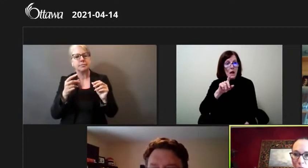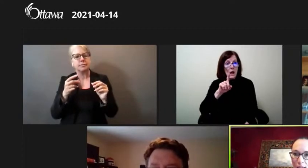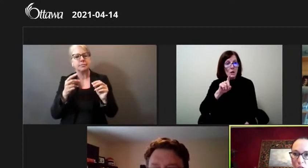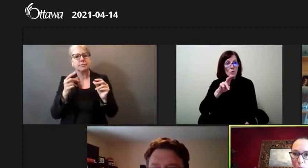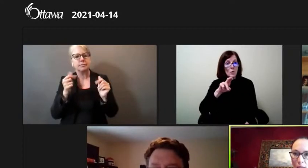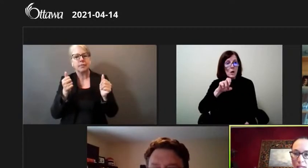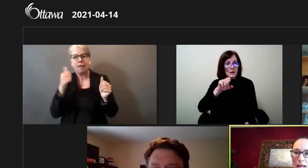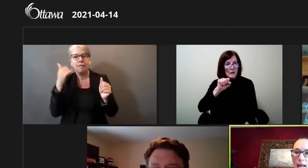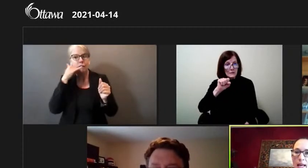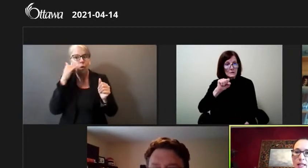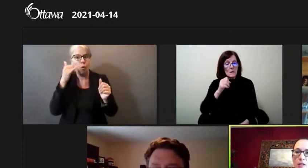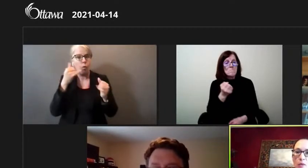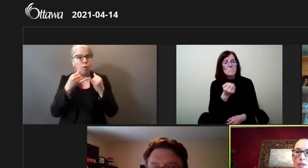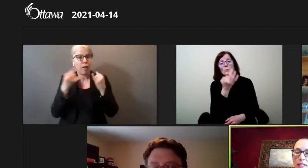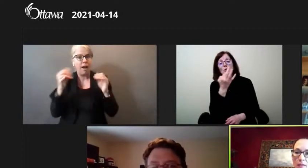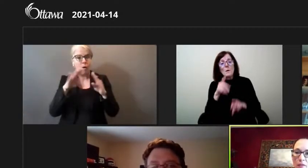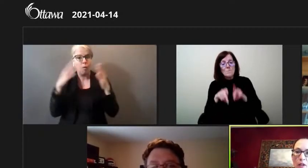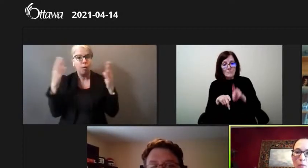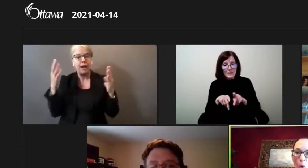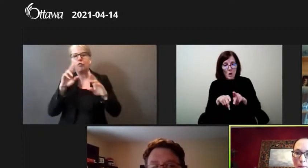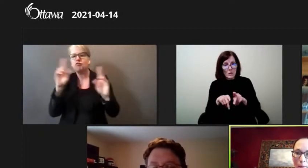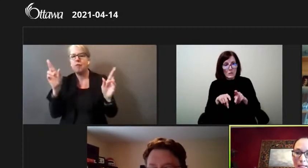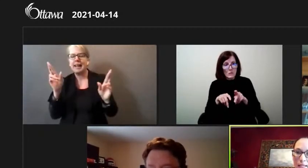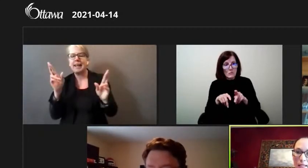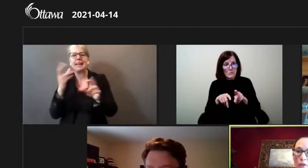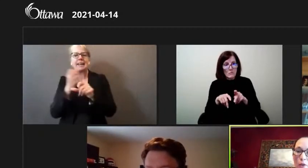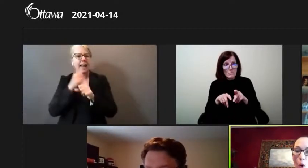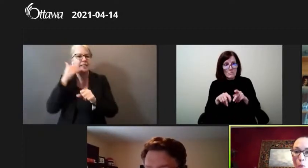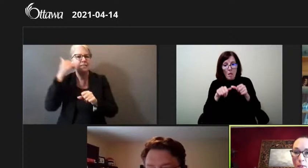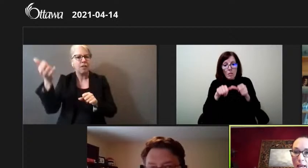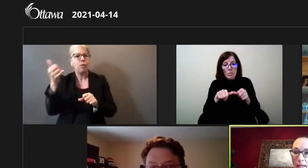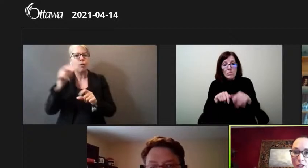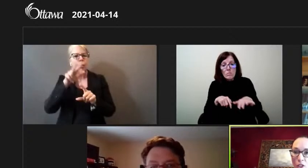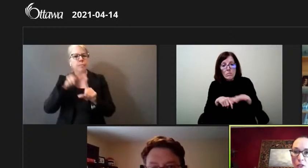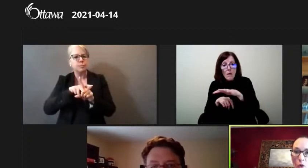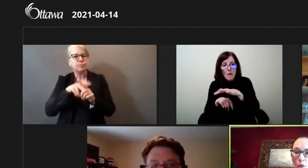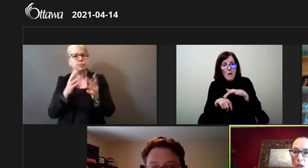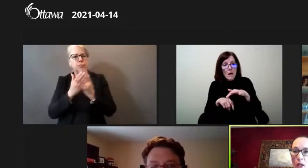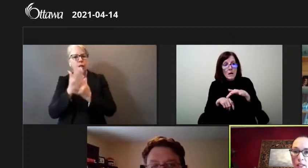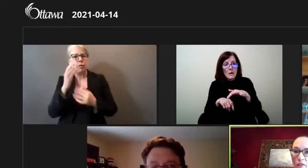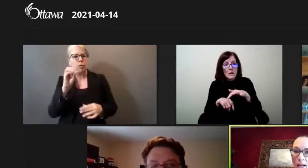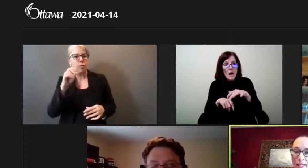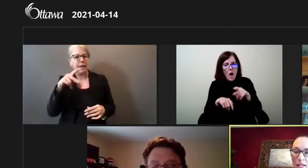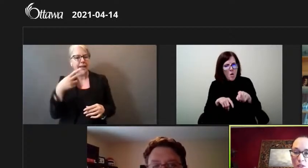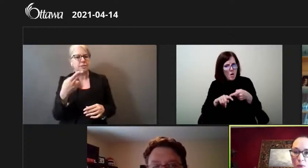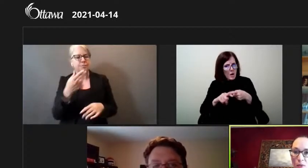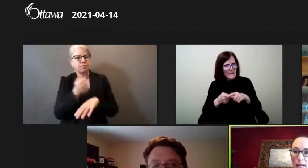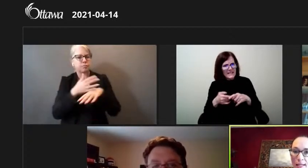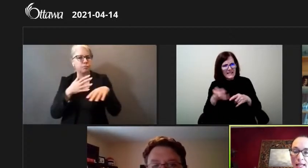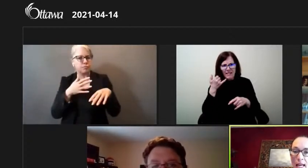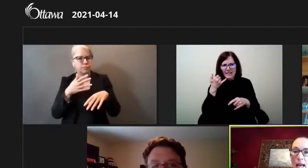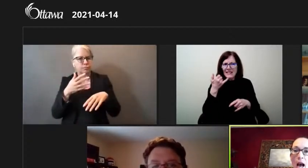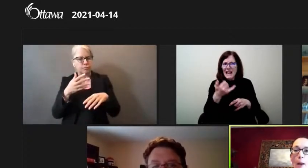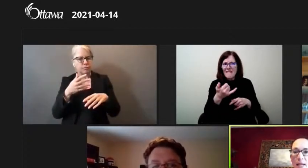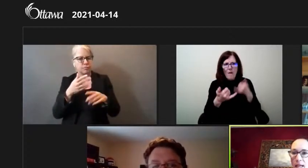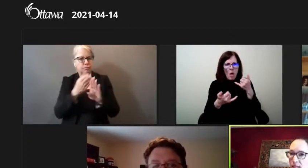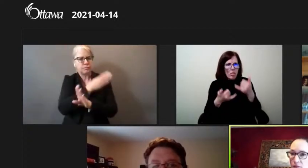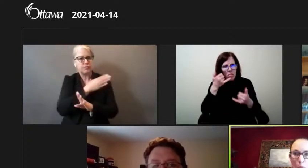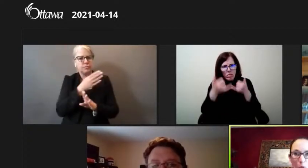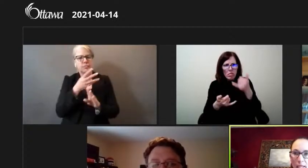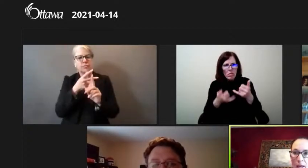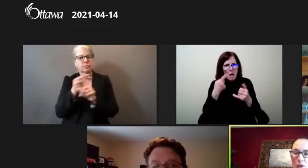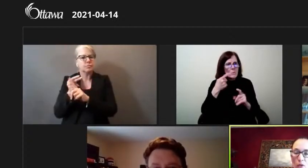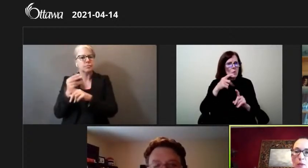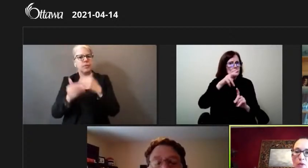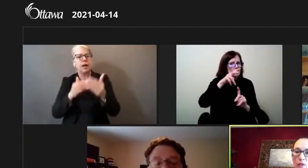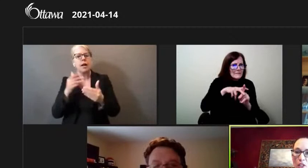phone lines opened and received their appointments through OPH early on in the vaccination process. Because of the